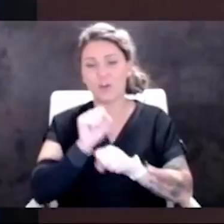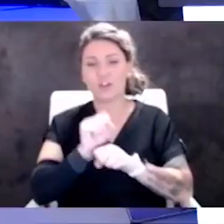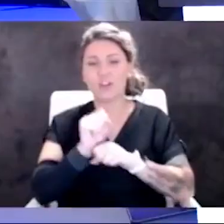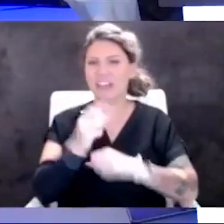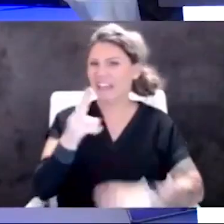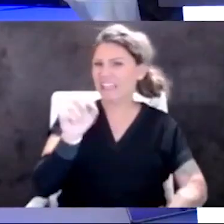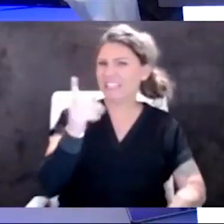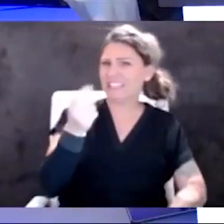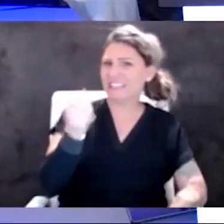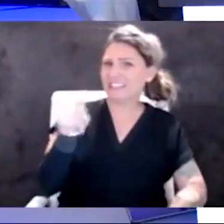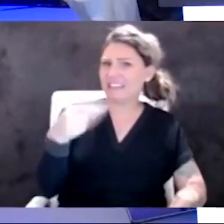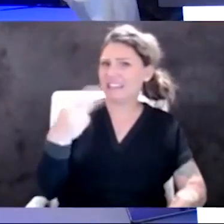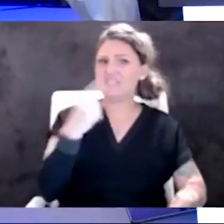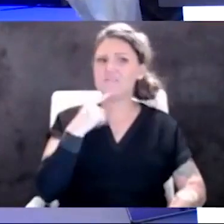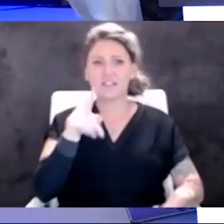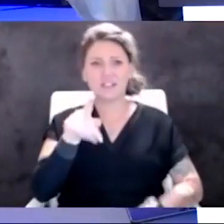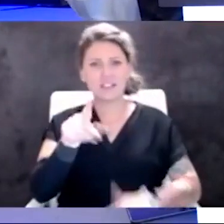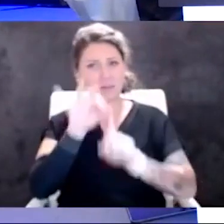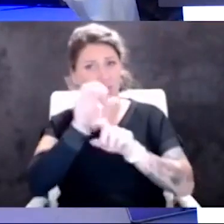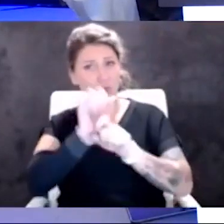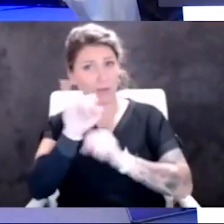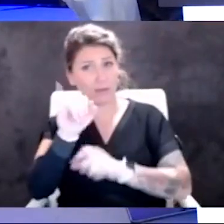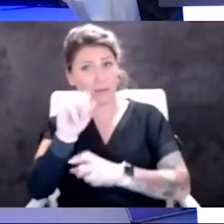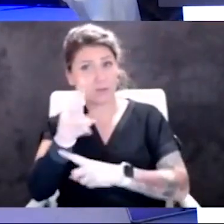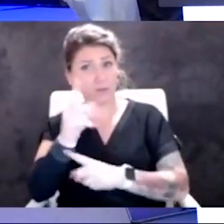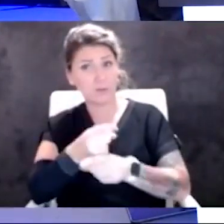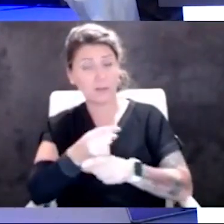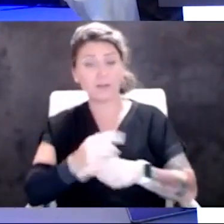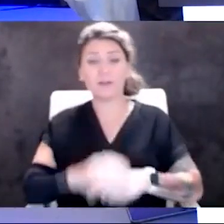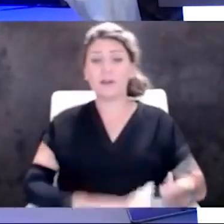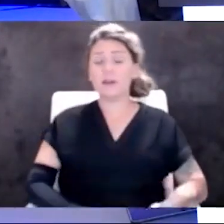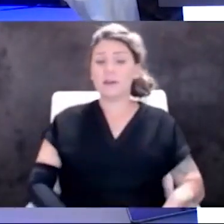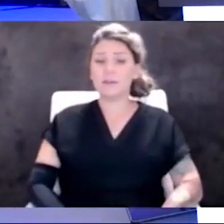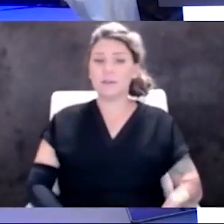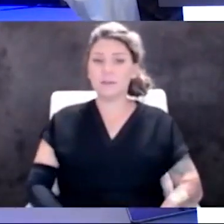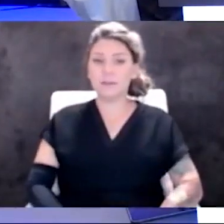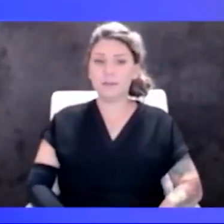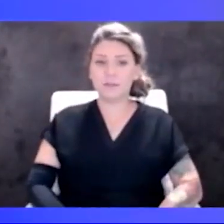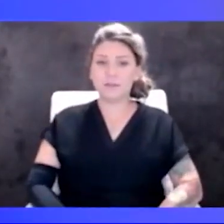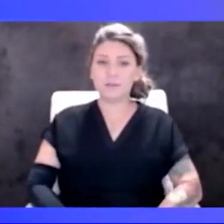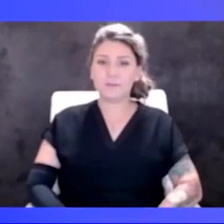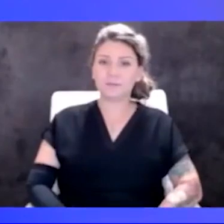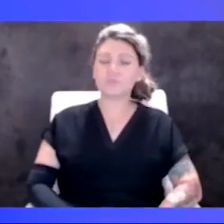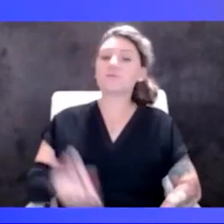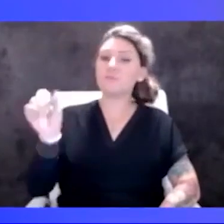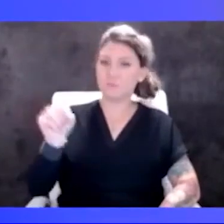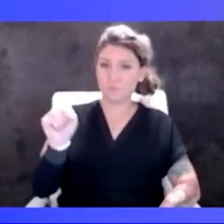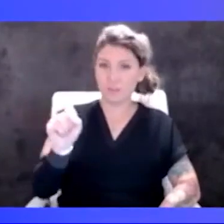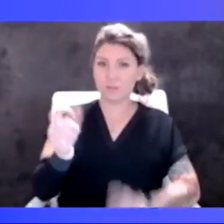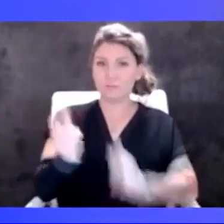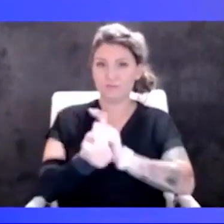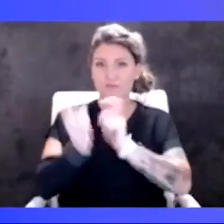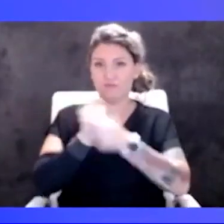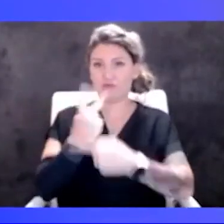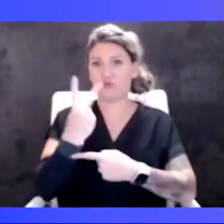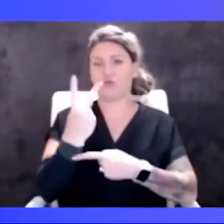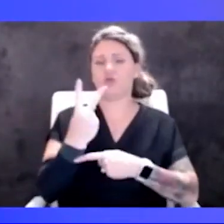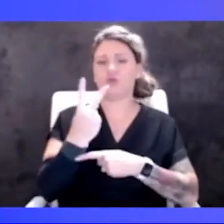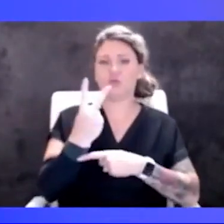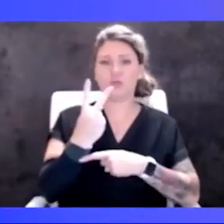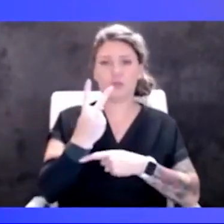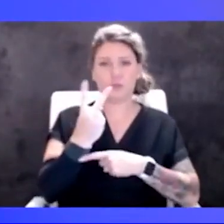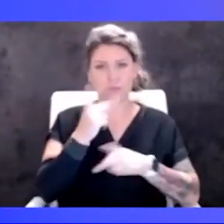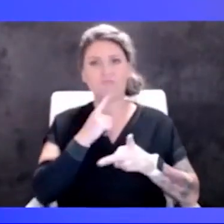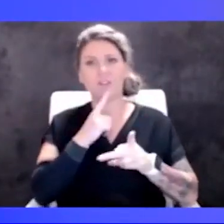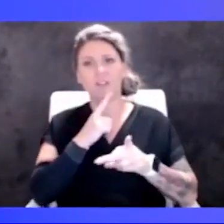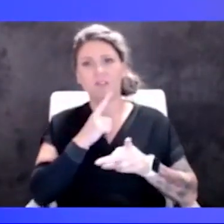around that in the ICUs. Yeah, so we did convert 2 of our main medical ICU units to